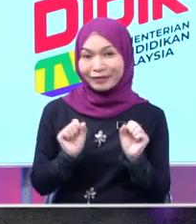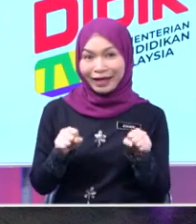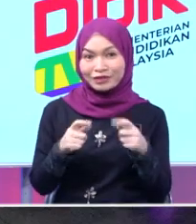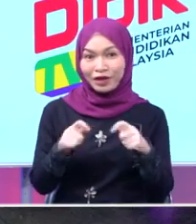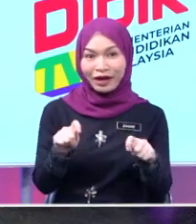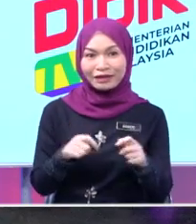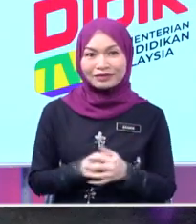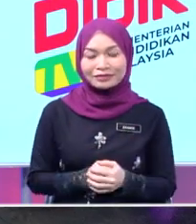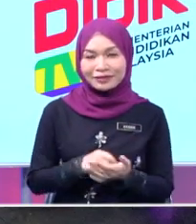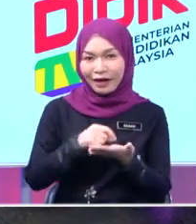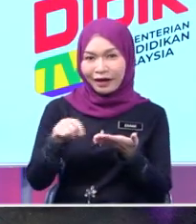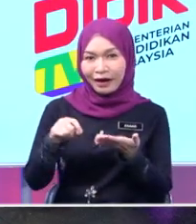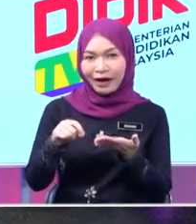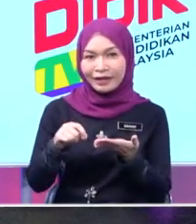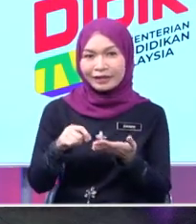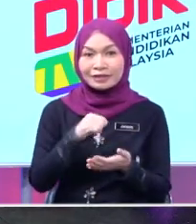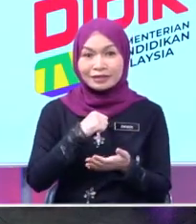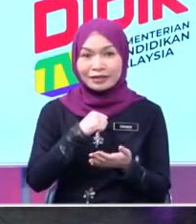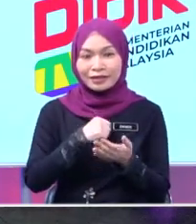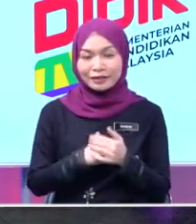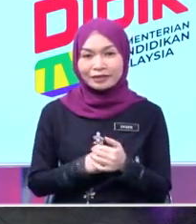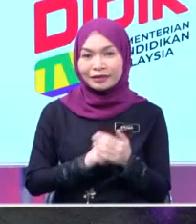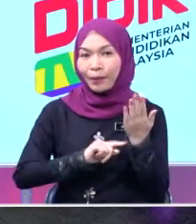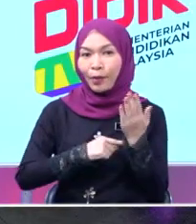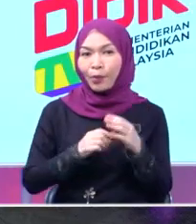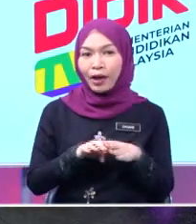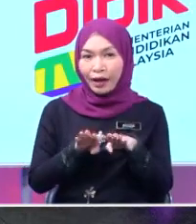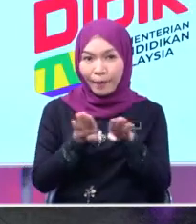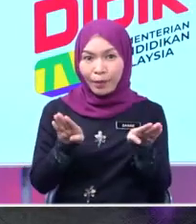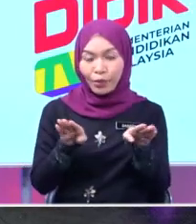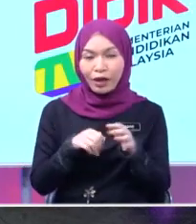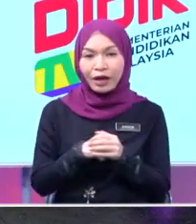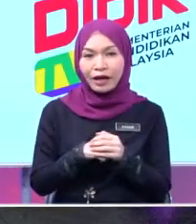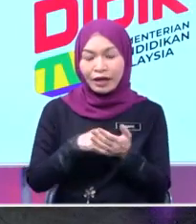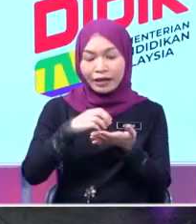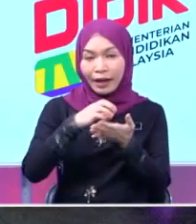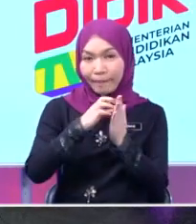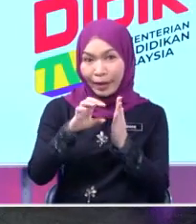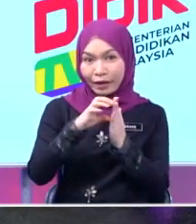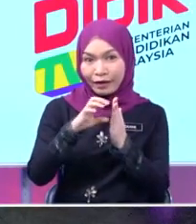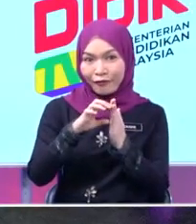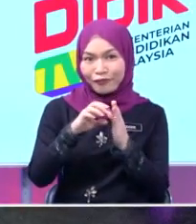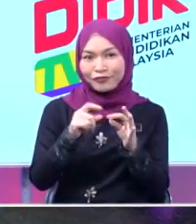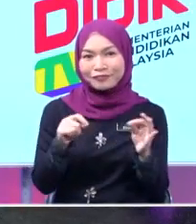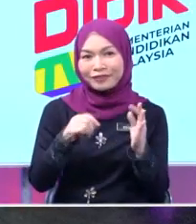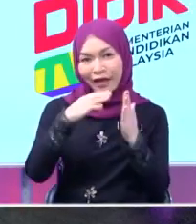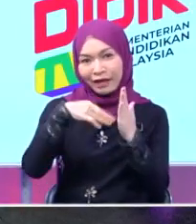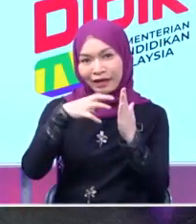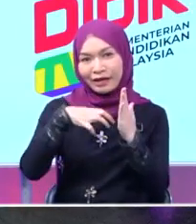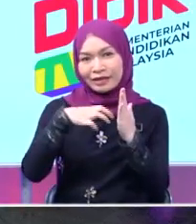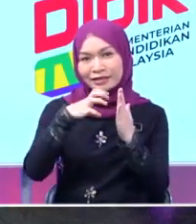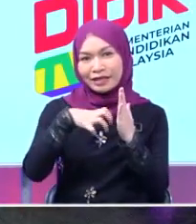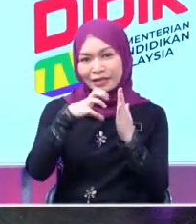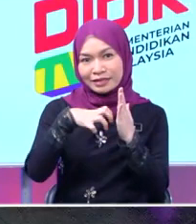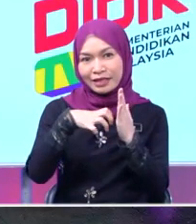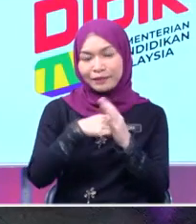own opening paragraph to the topic of growing your own food, and this will be paragraph 1 in your essays.